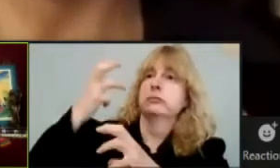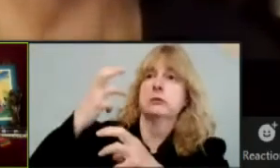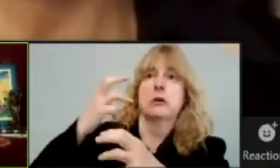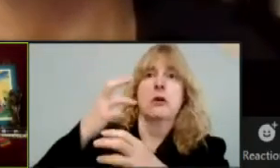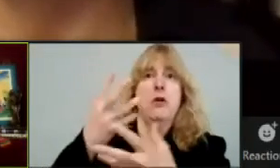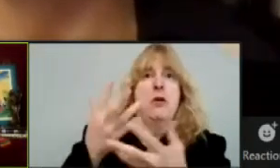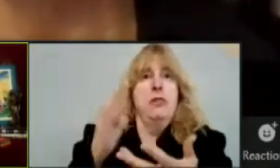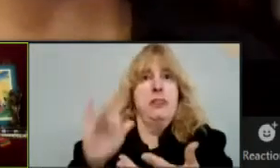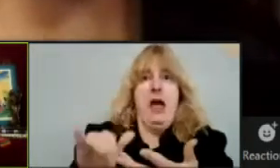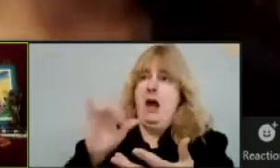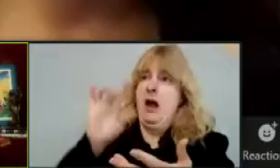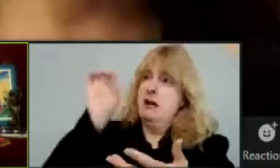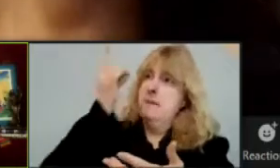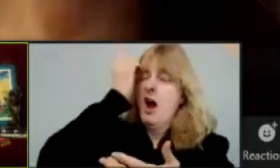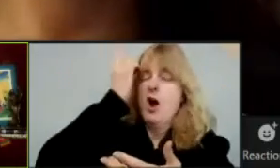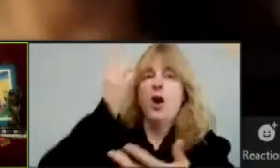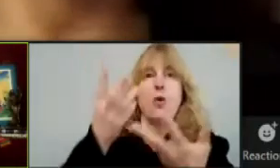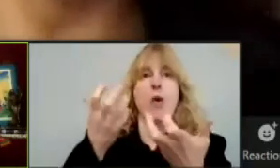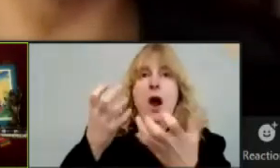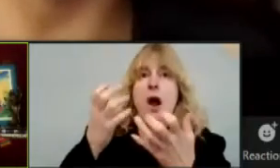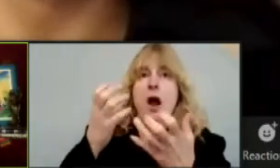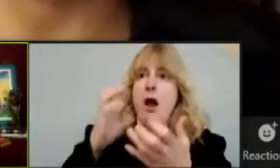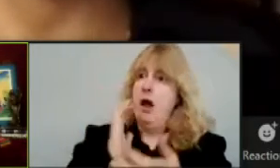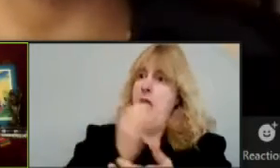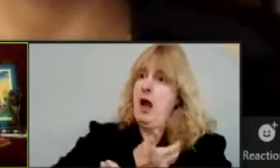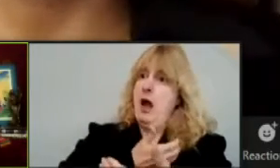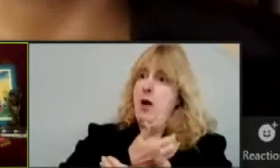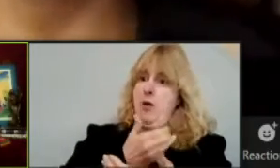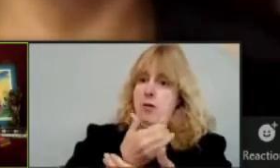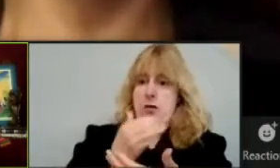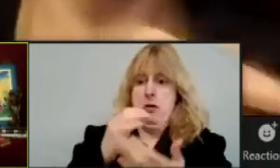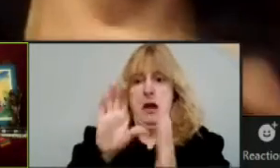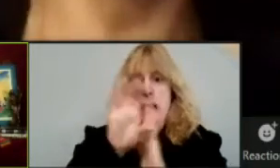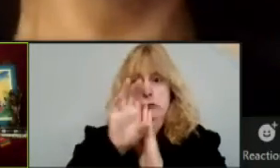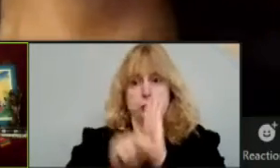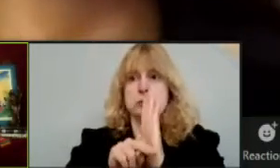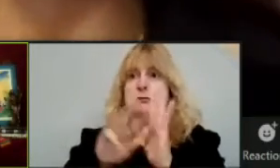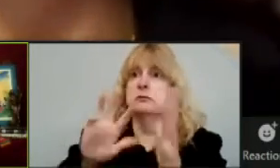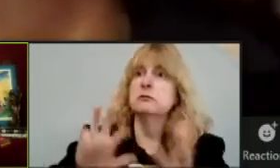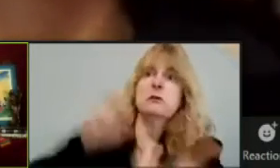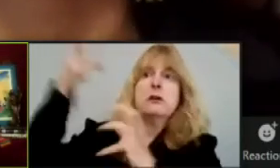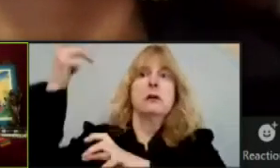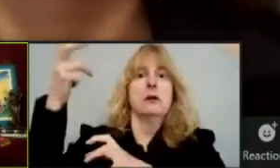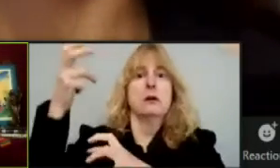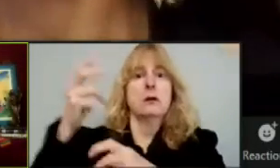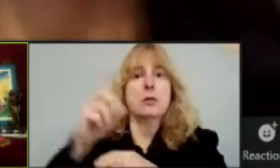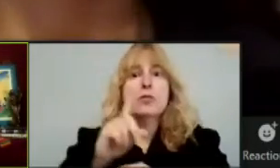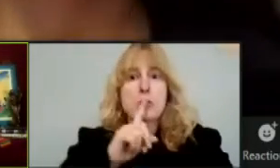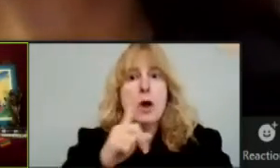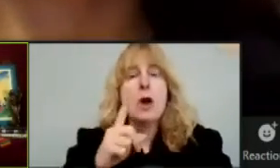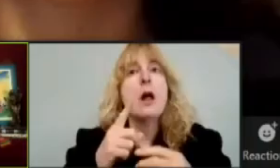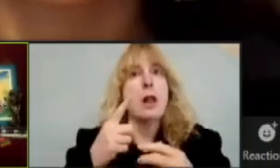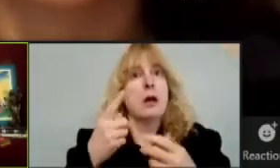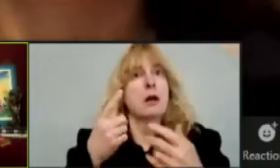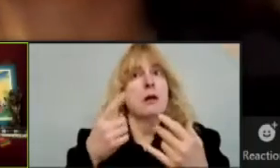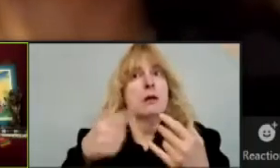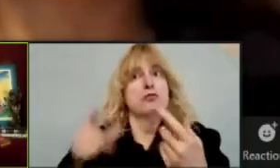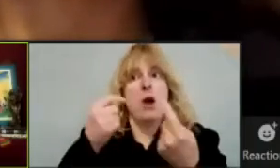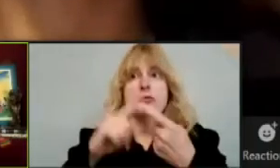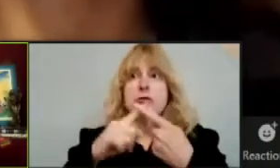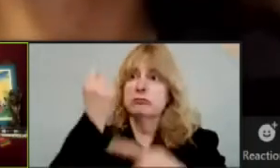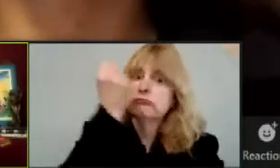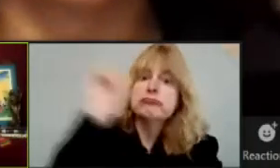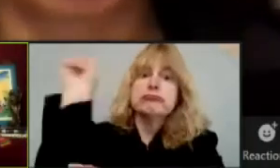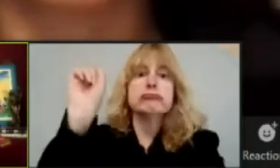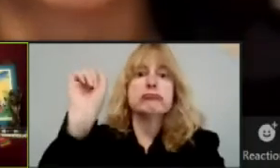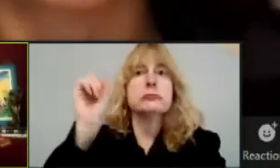our Constitution. So what we witnessed yesterday was an attempt to overthrow, indeed, our Constitution. But